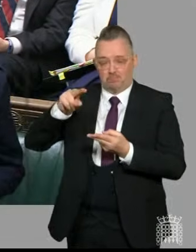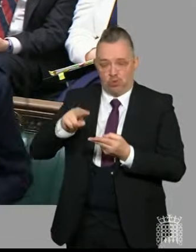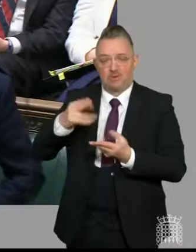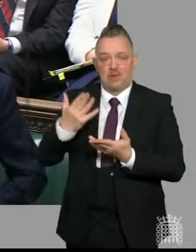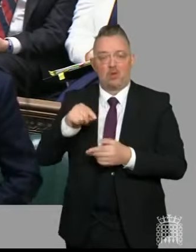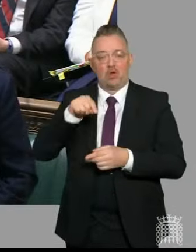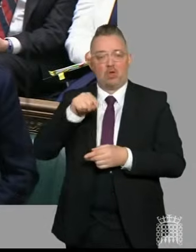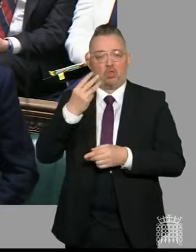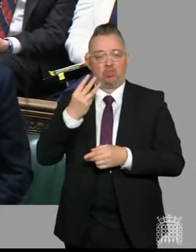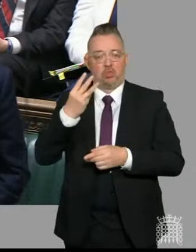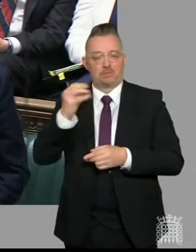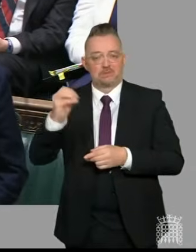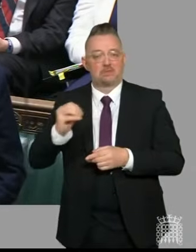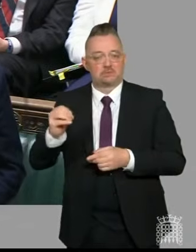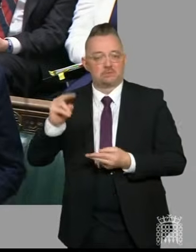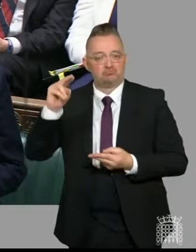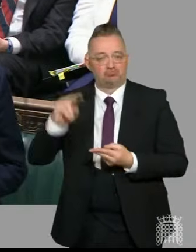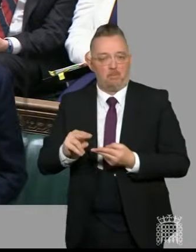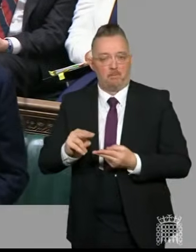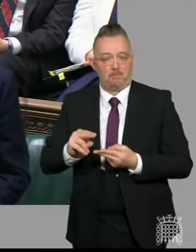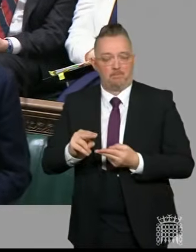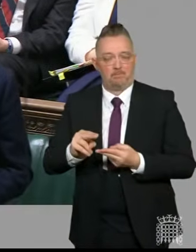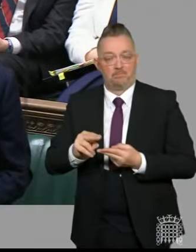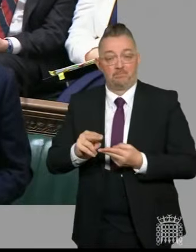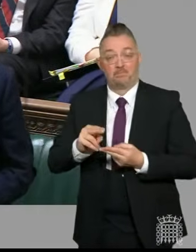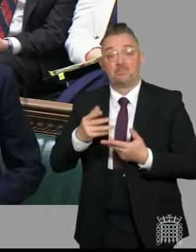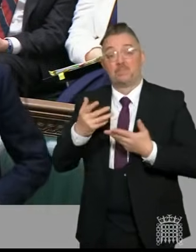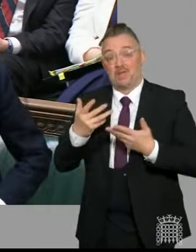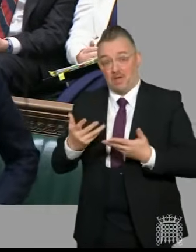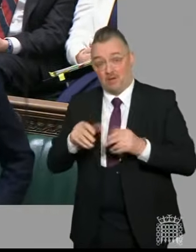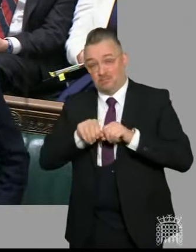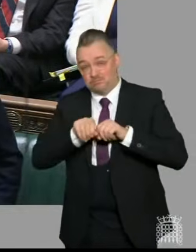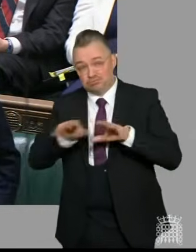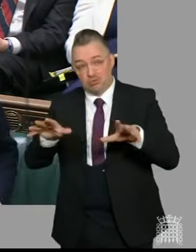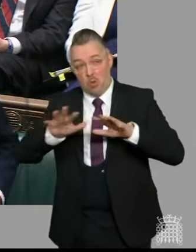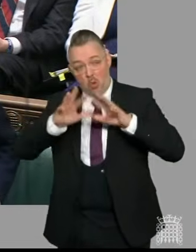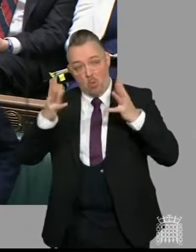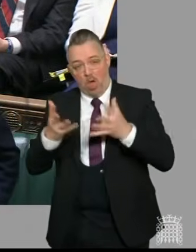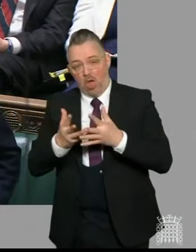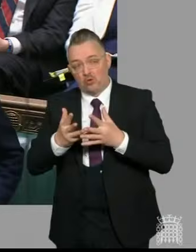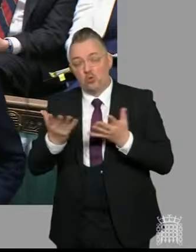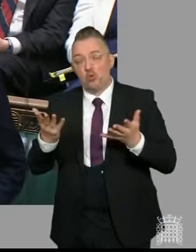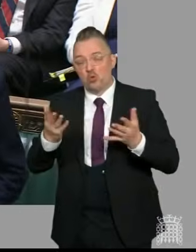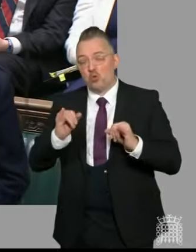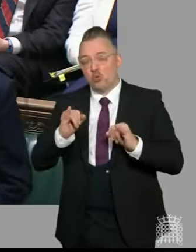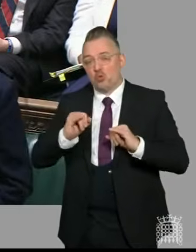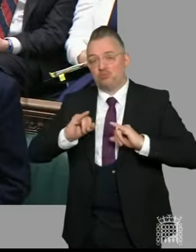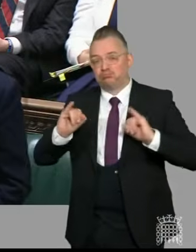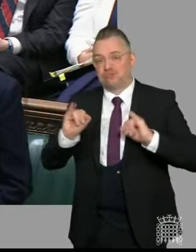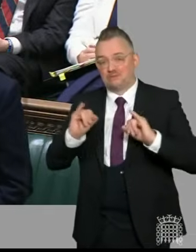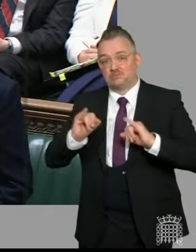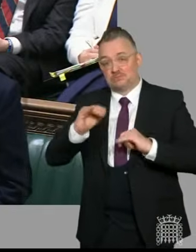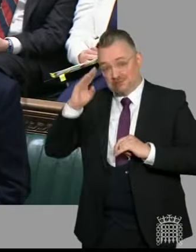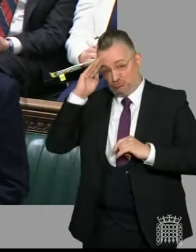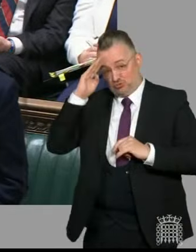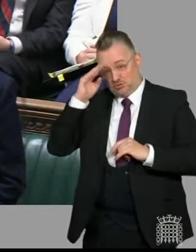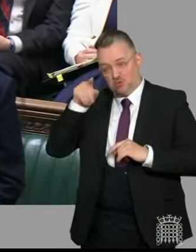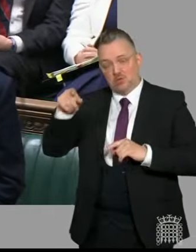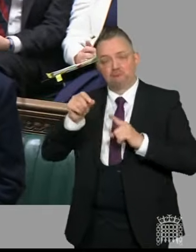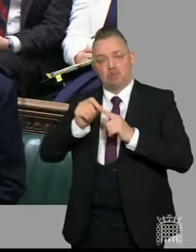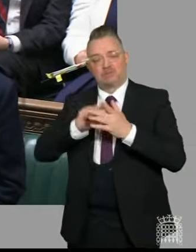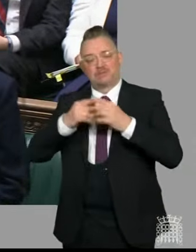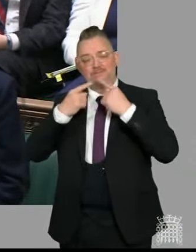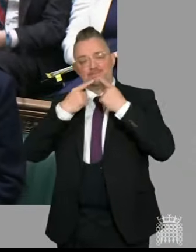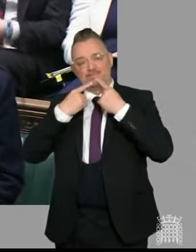an increasingly dangerous world, the Prime Minister was able to announce his plan for the biggest strengthening of defence spending